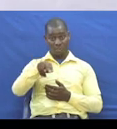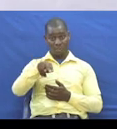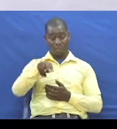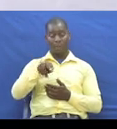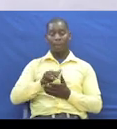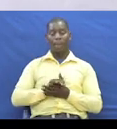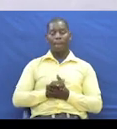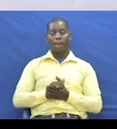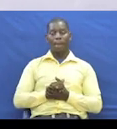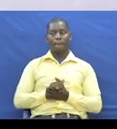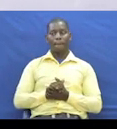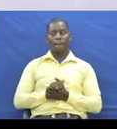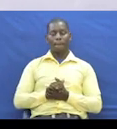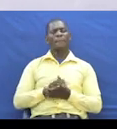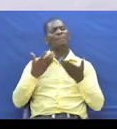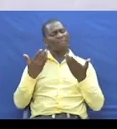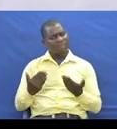of hydrogen.